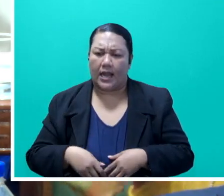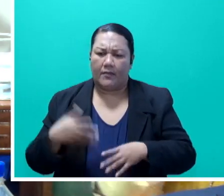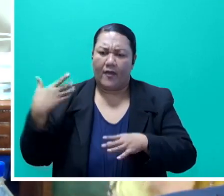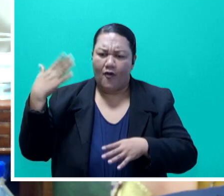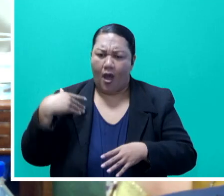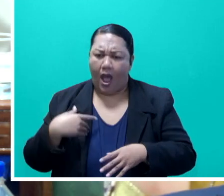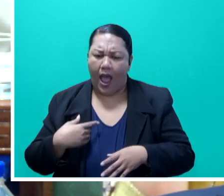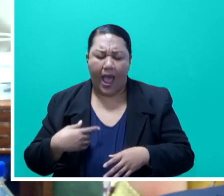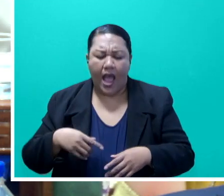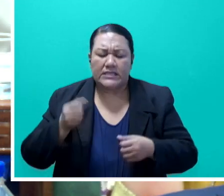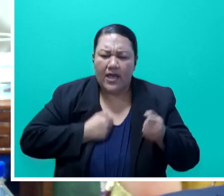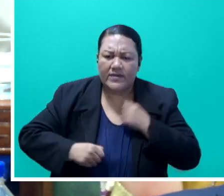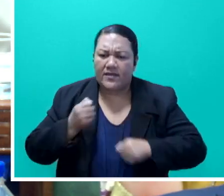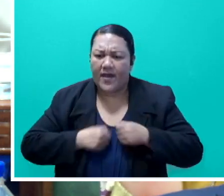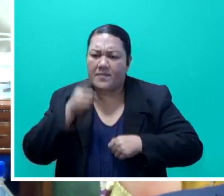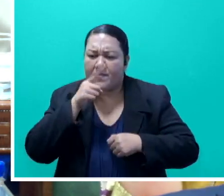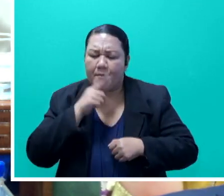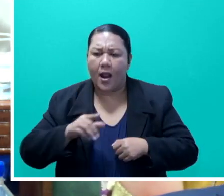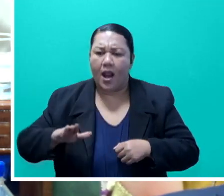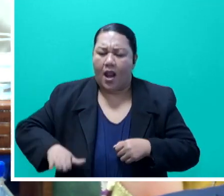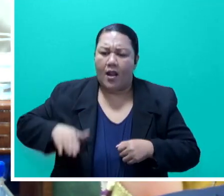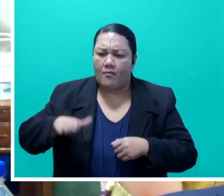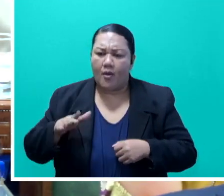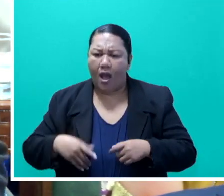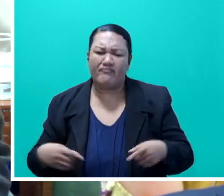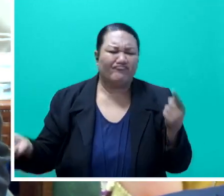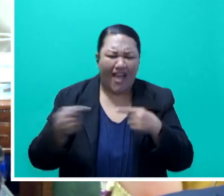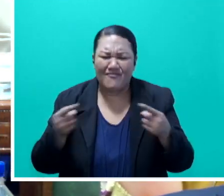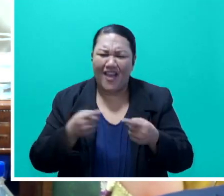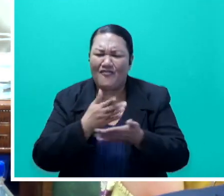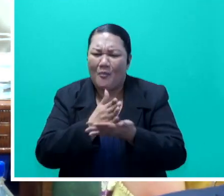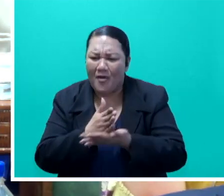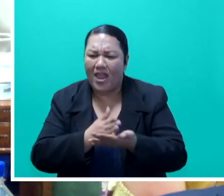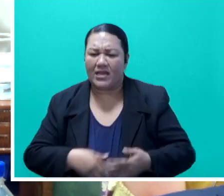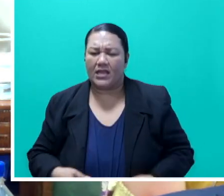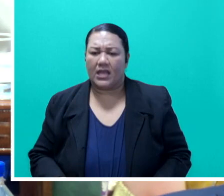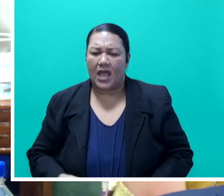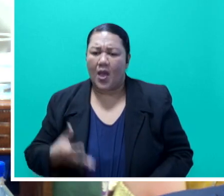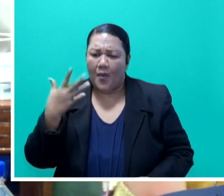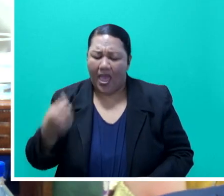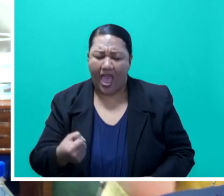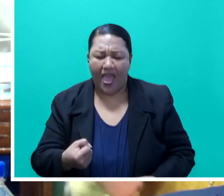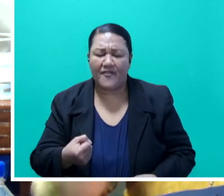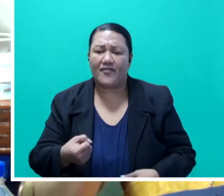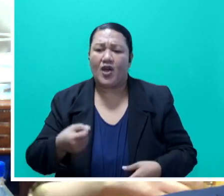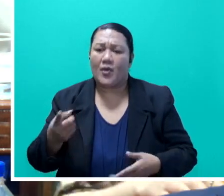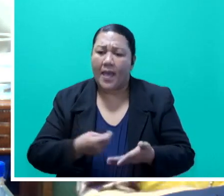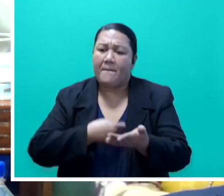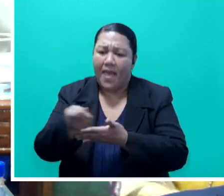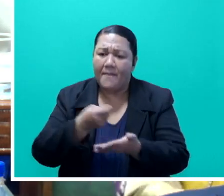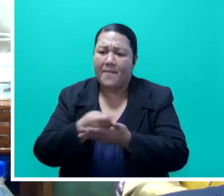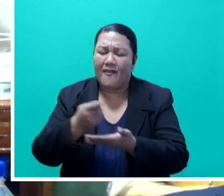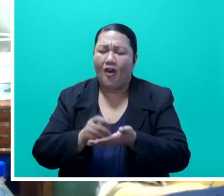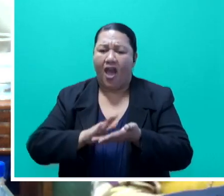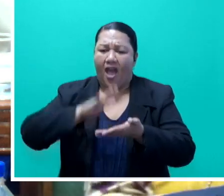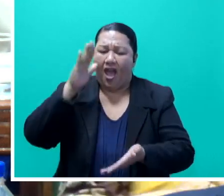in the morning, which is the staple diet. We have today Fijians, Mr. Speaker, sir, who are paying much higher prices for wheat, flour, and various other